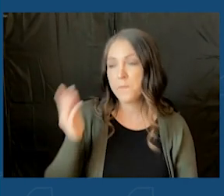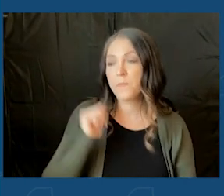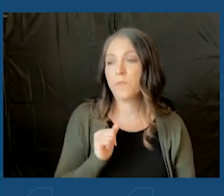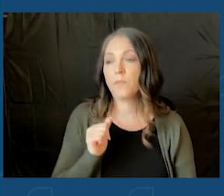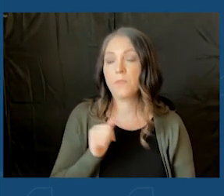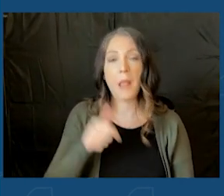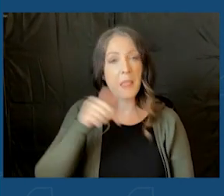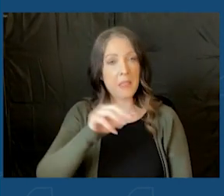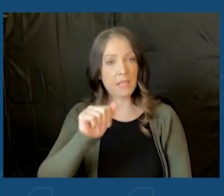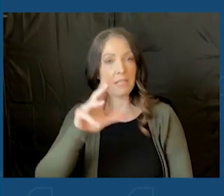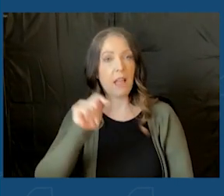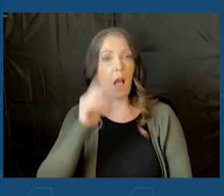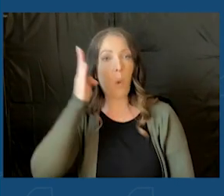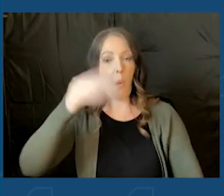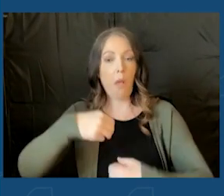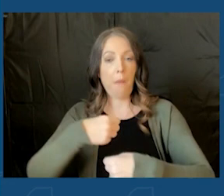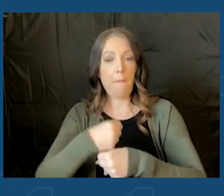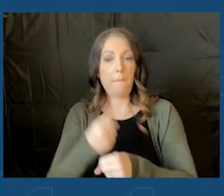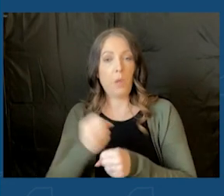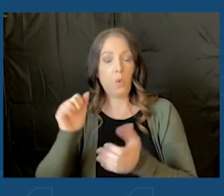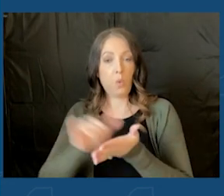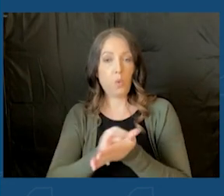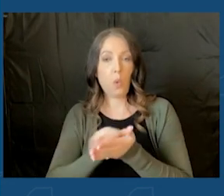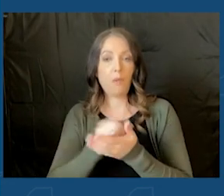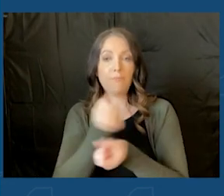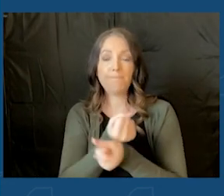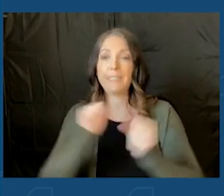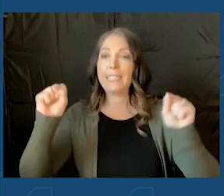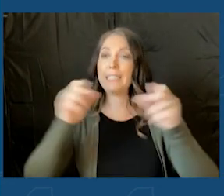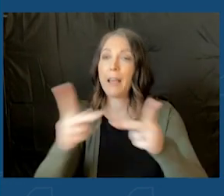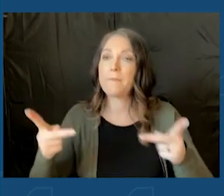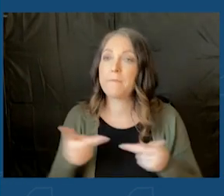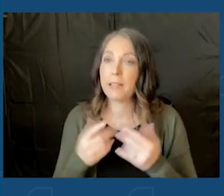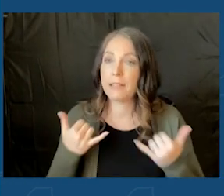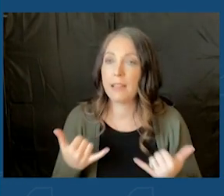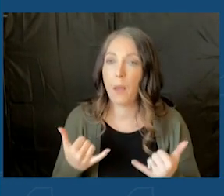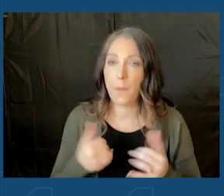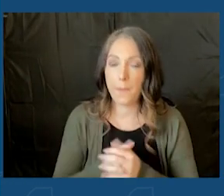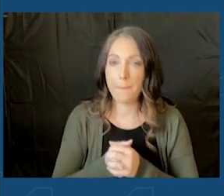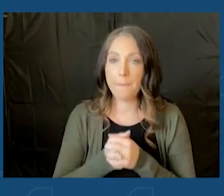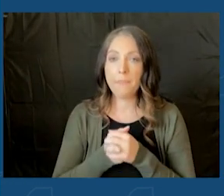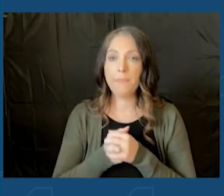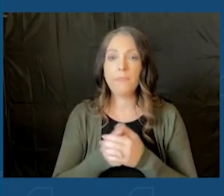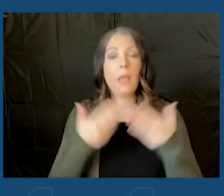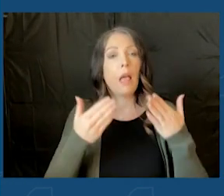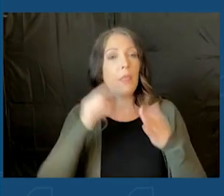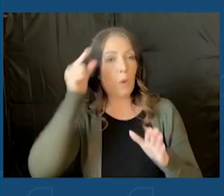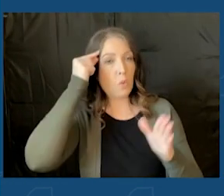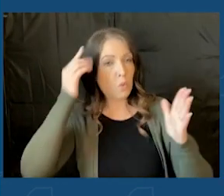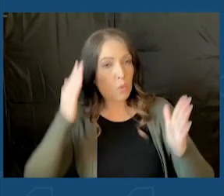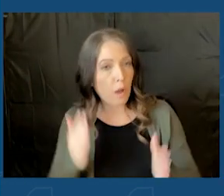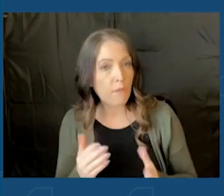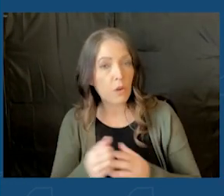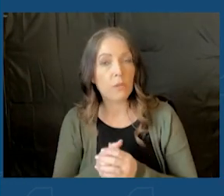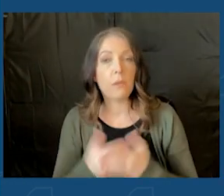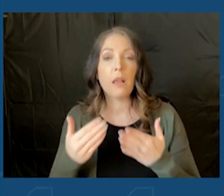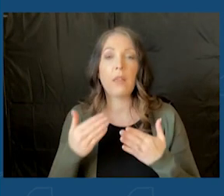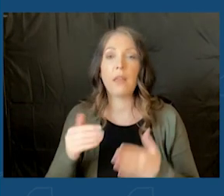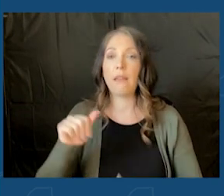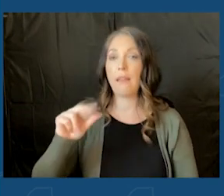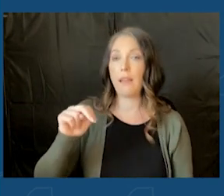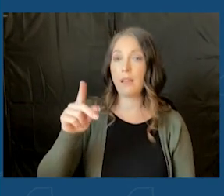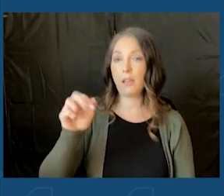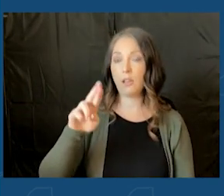York a safer place for all of us. I'm grateful to Governor Hochul, Senate Majority Leader Andrea Stewart-Cousins,